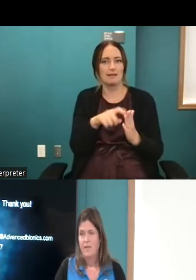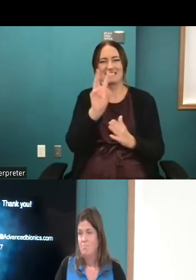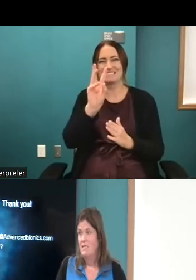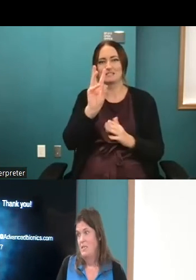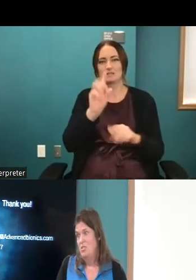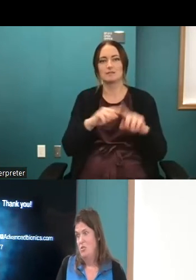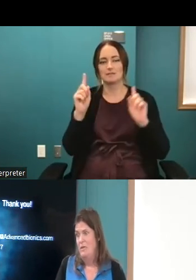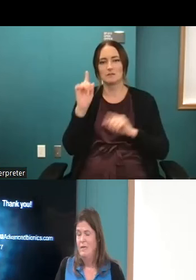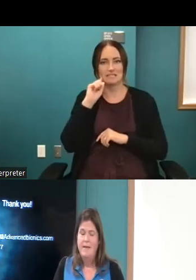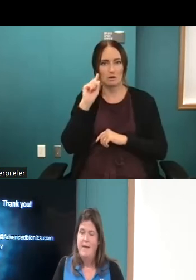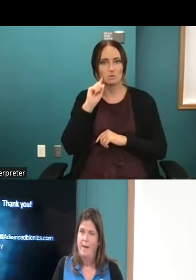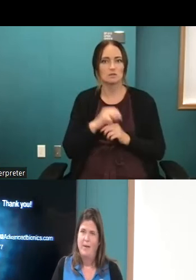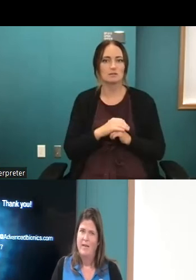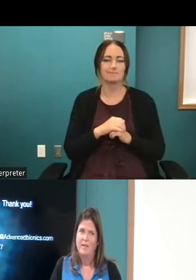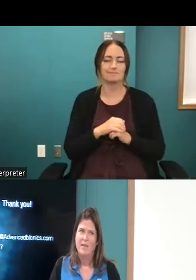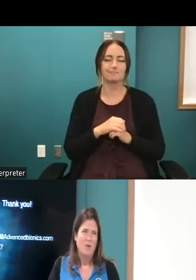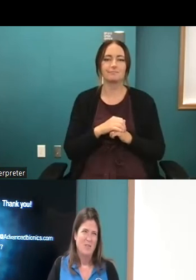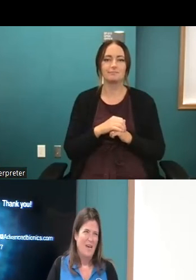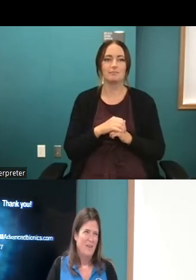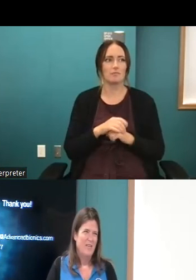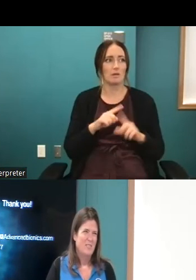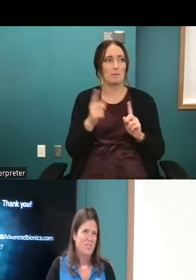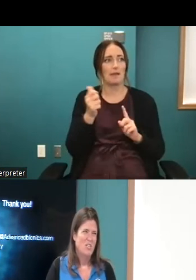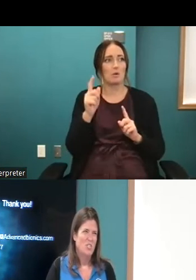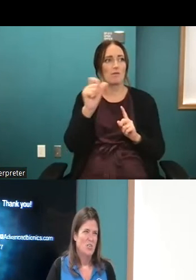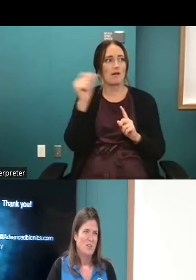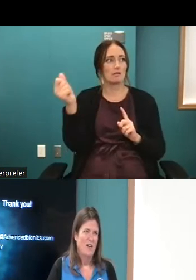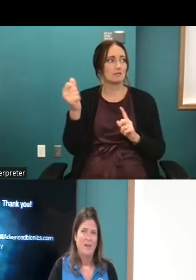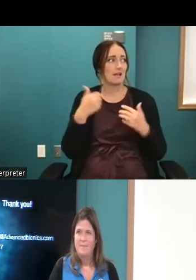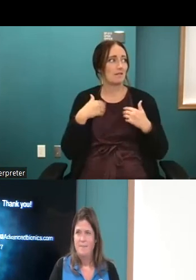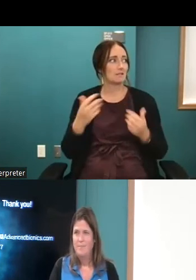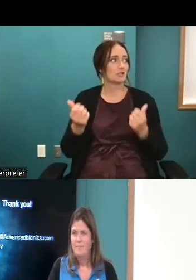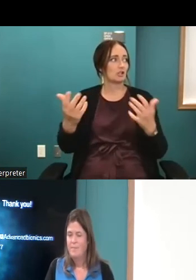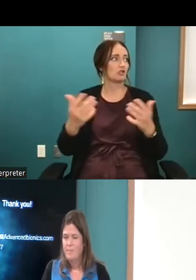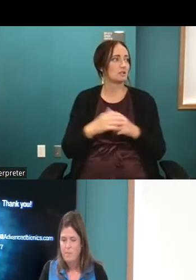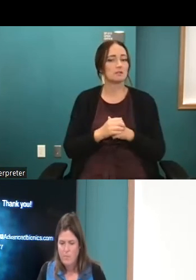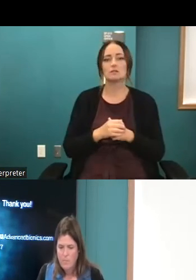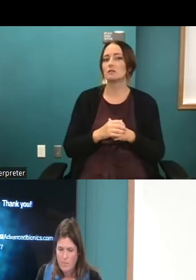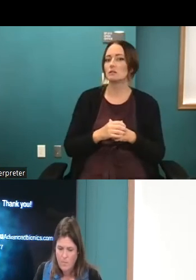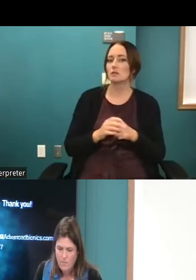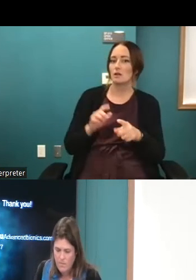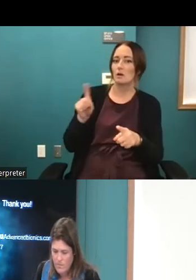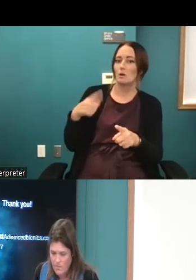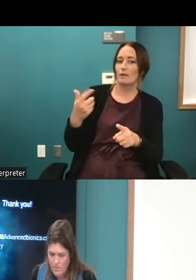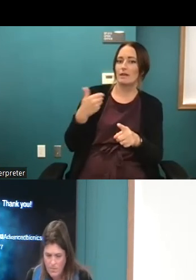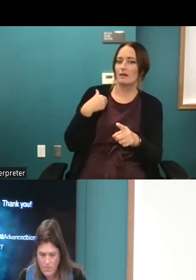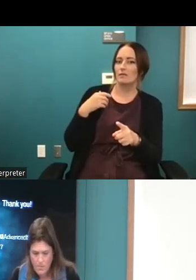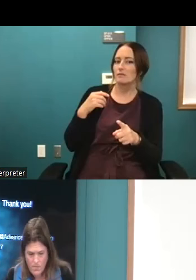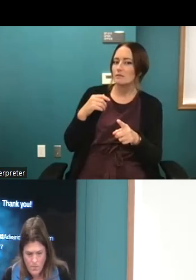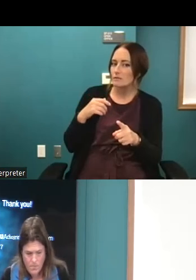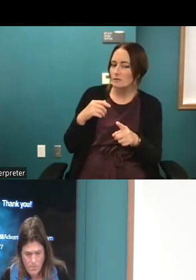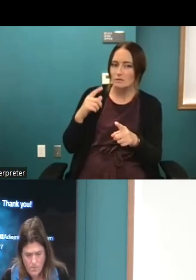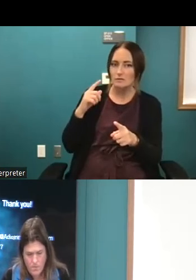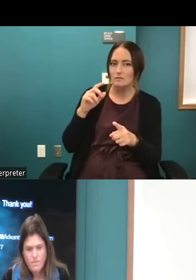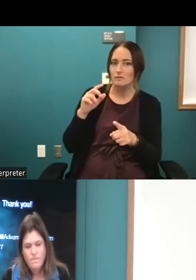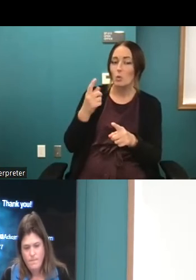as they should. But anyone else have any suggestions? Well, if they only have a unilateral loss, then they can hear through their good